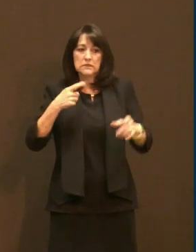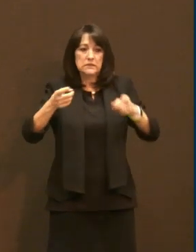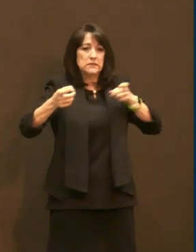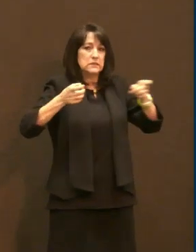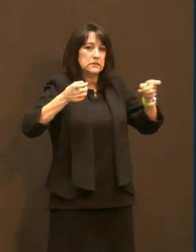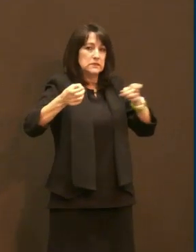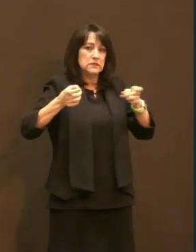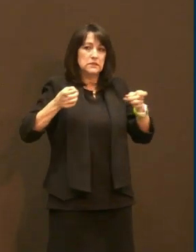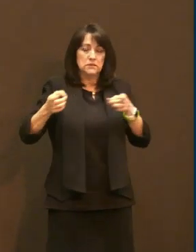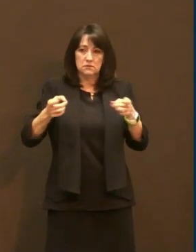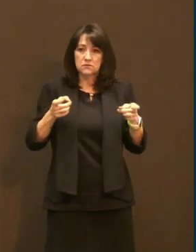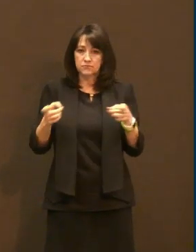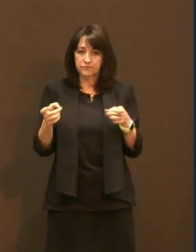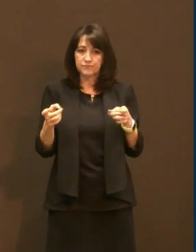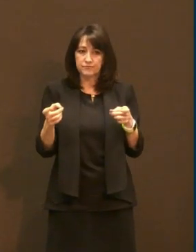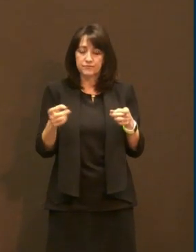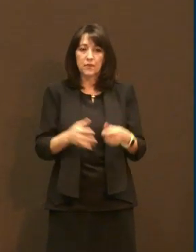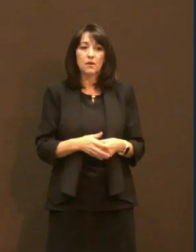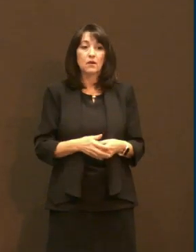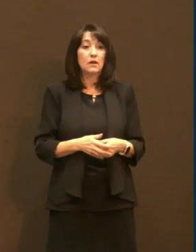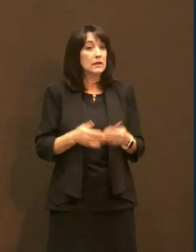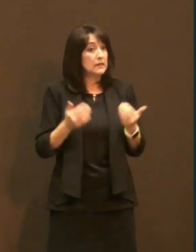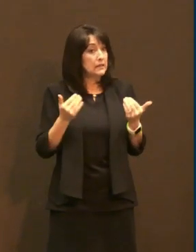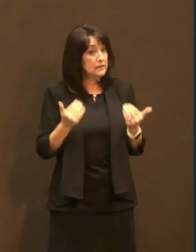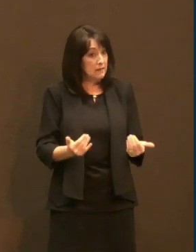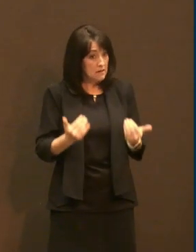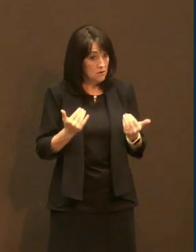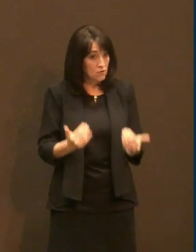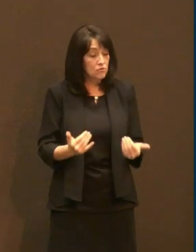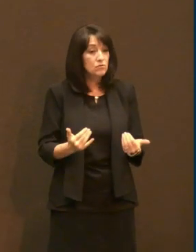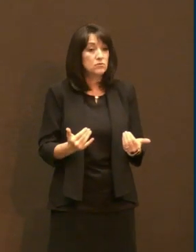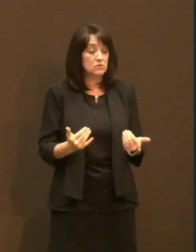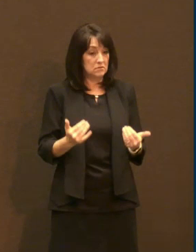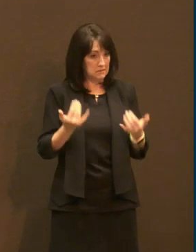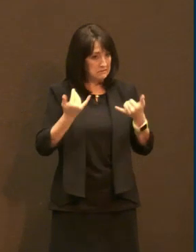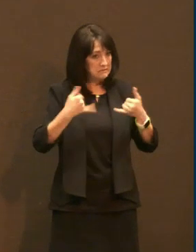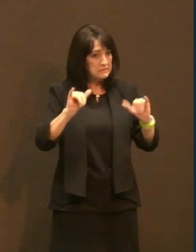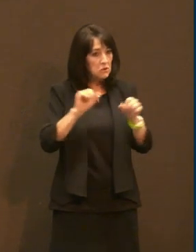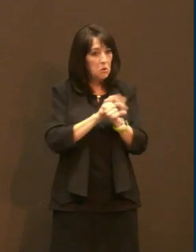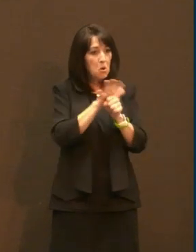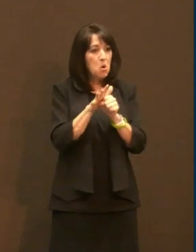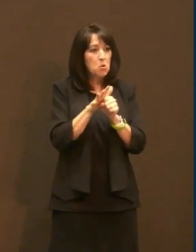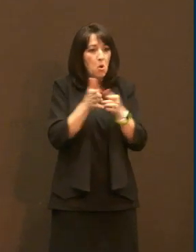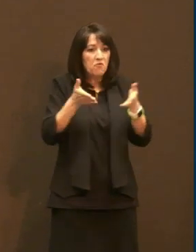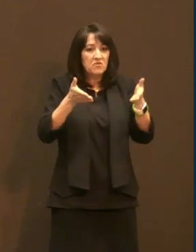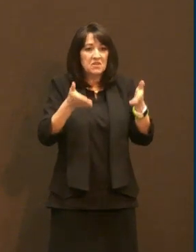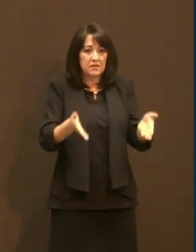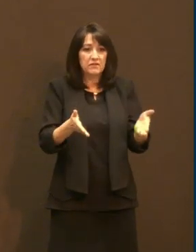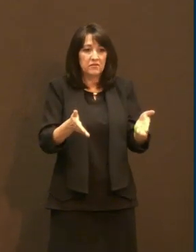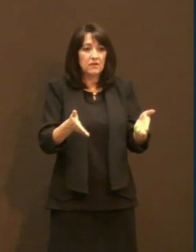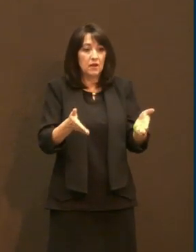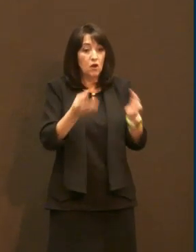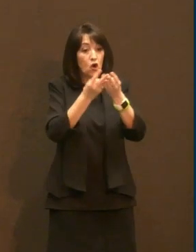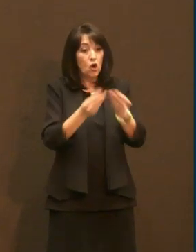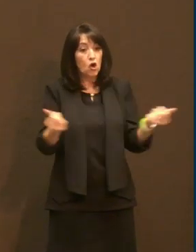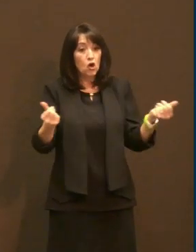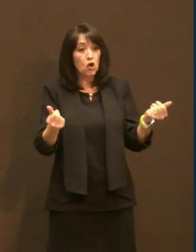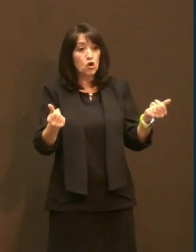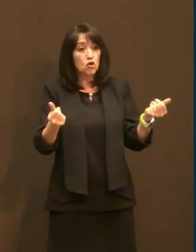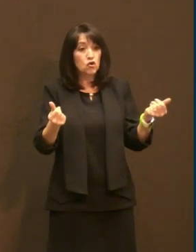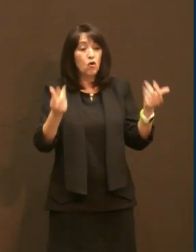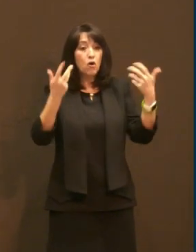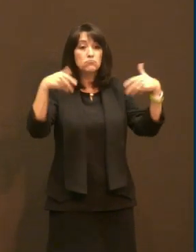where we still have COVID-19 that's present in our community. It's not going away, and we're not out of the woods till we have a vaccine or